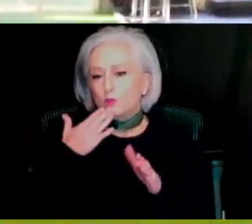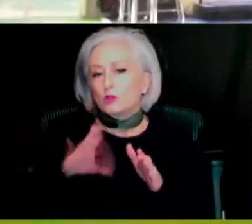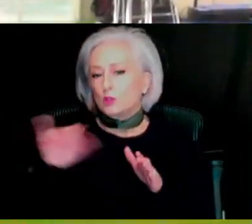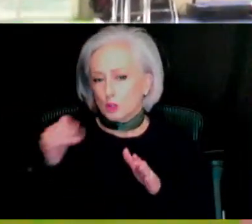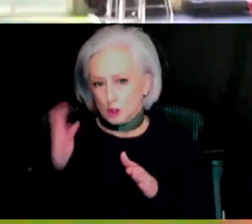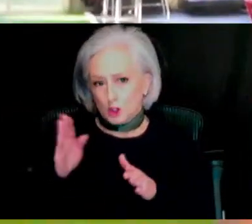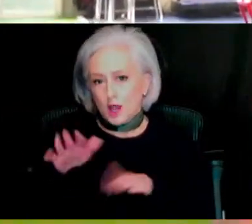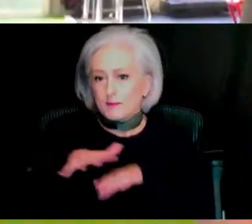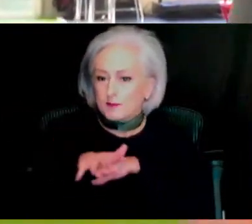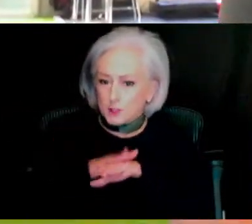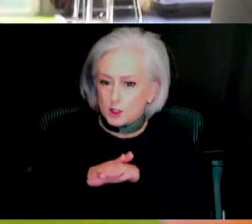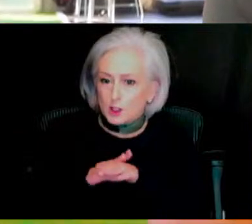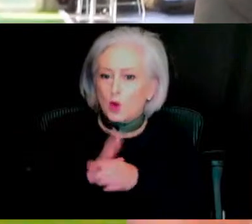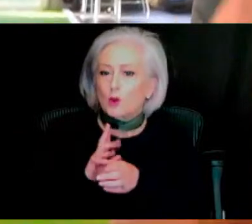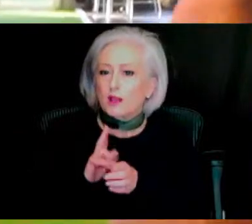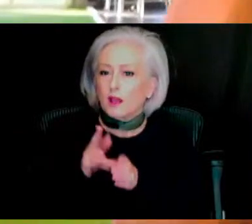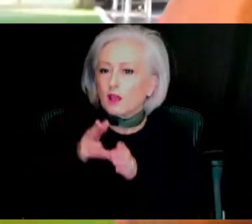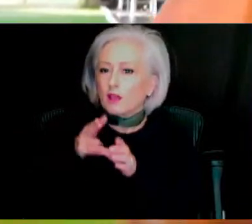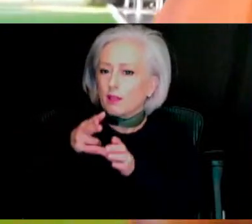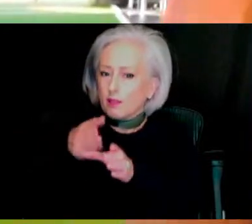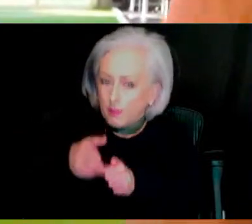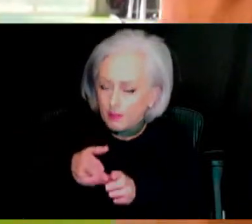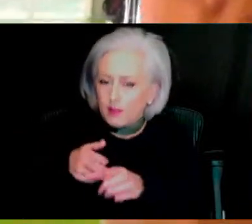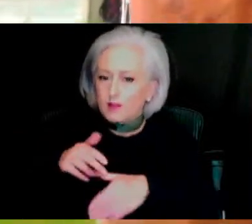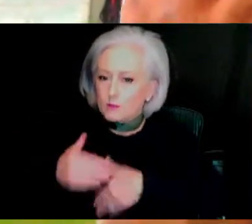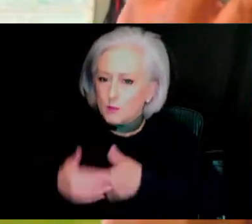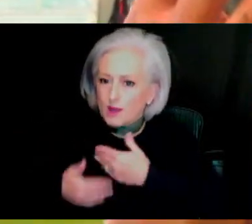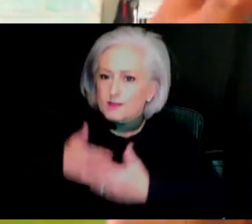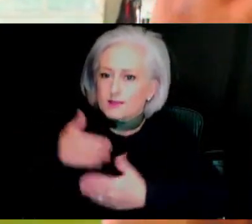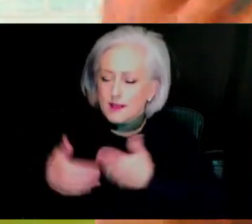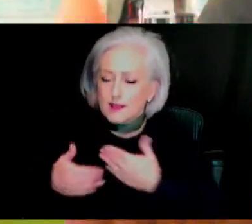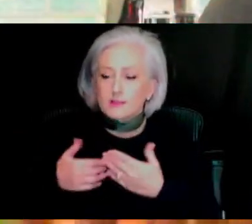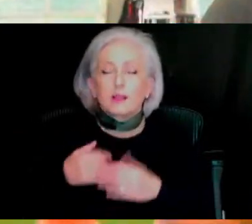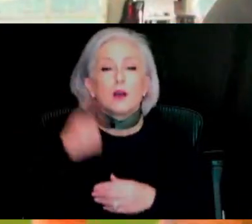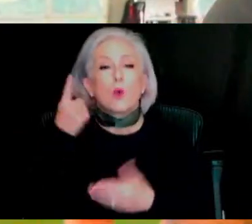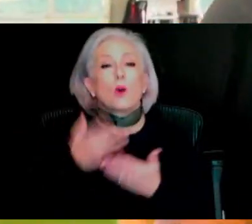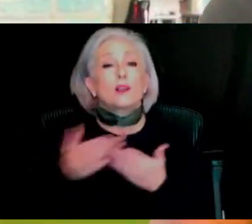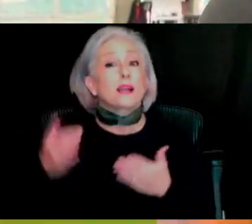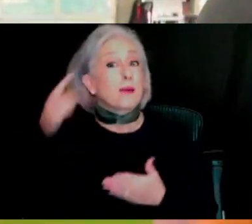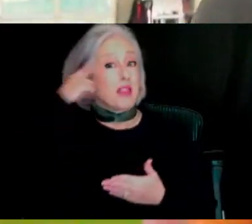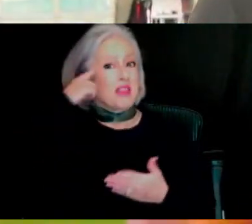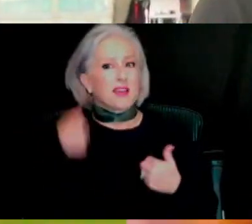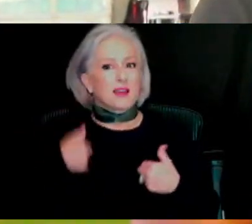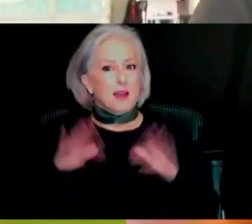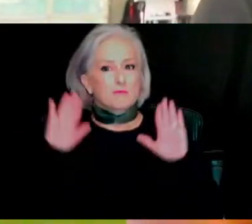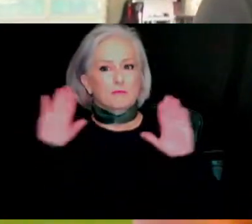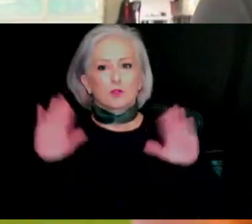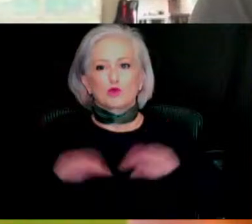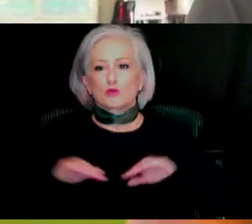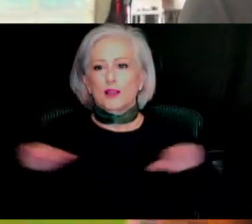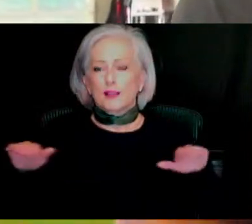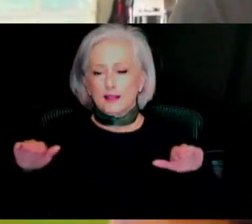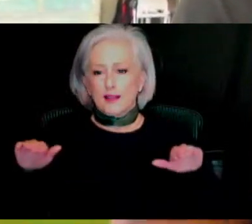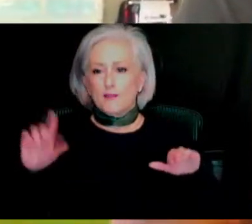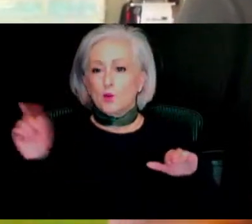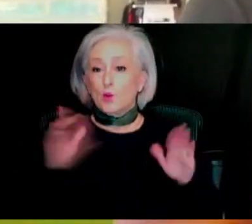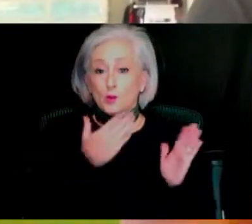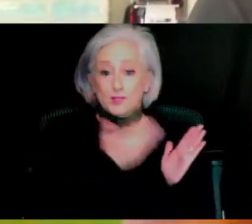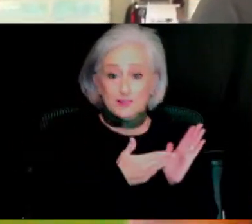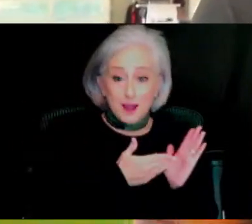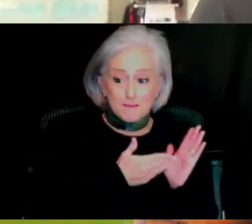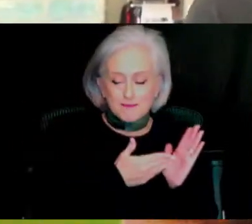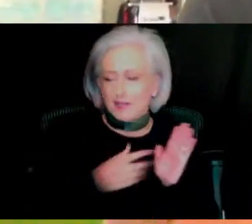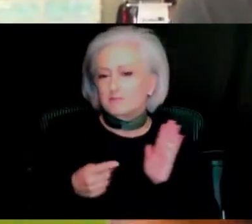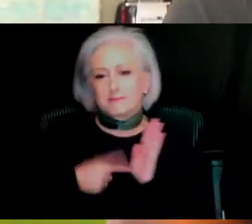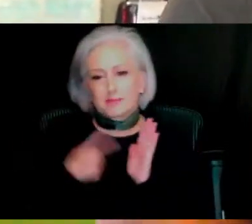more than anything, what we'll see is they will think they're at a level in which where they stopped, where they're not. All right, so we have to